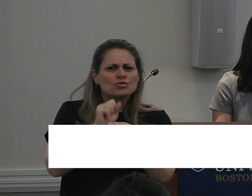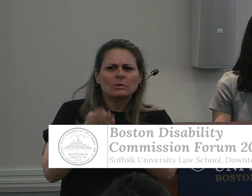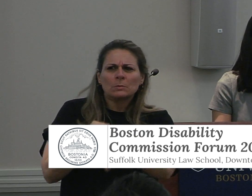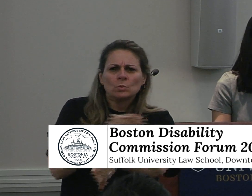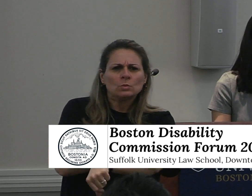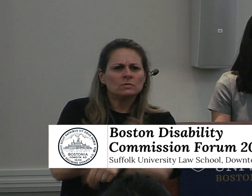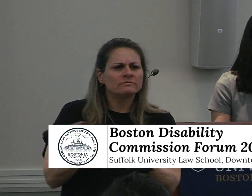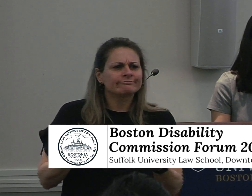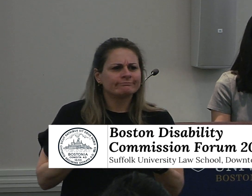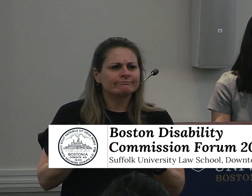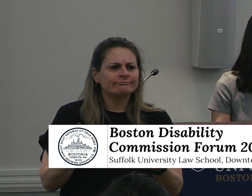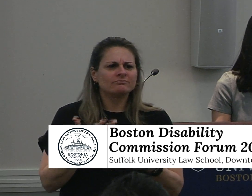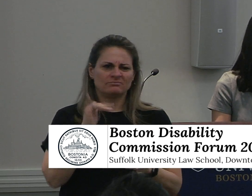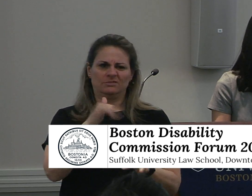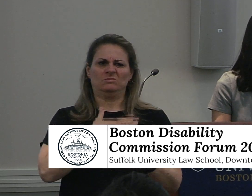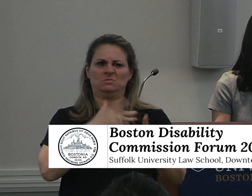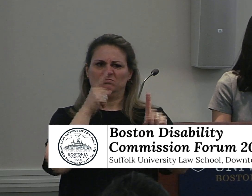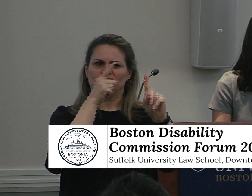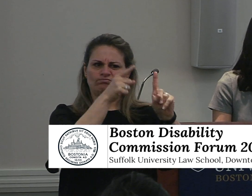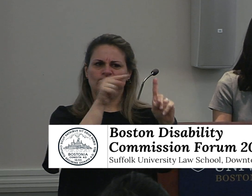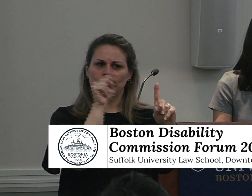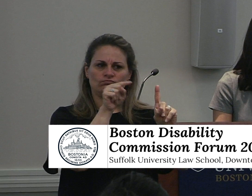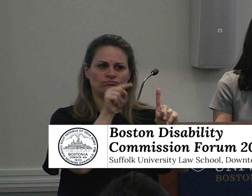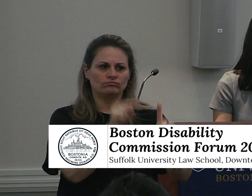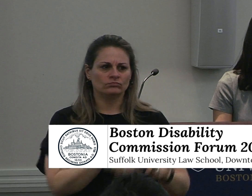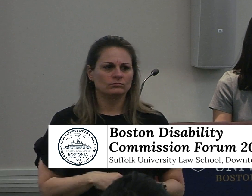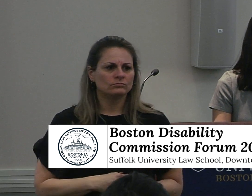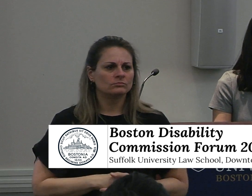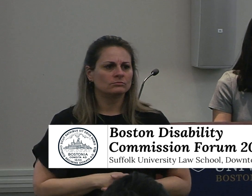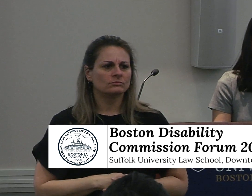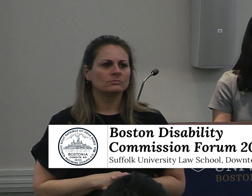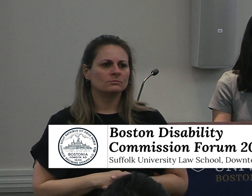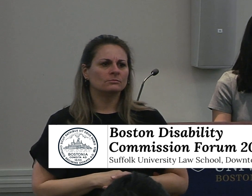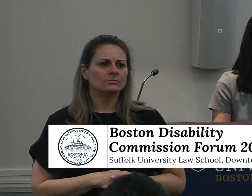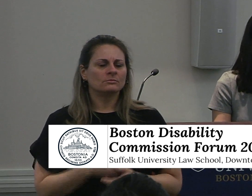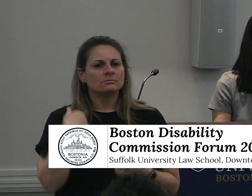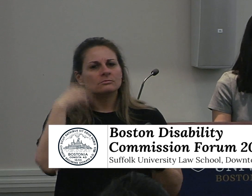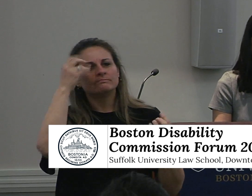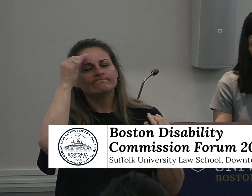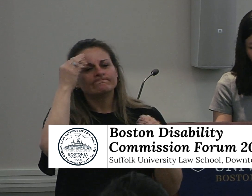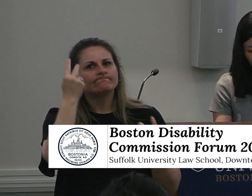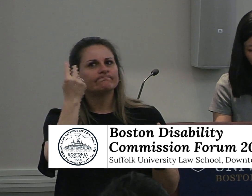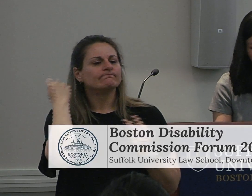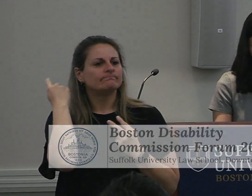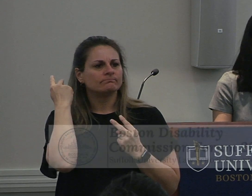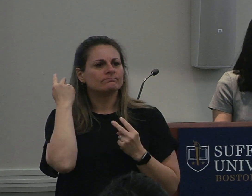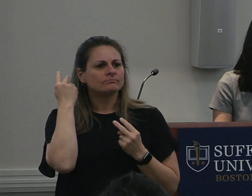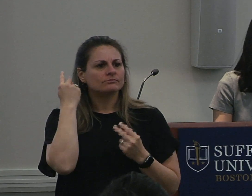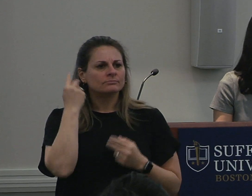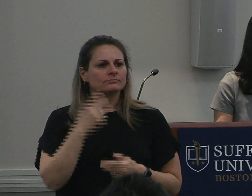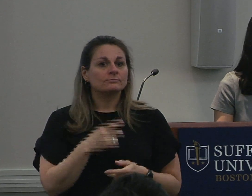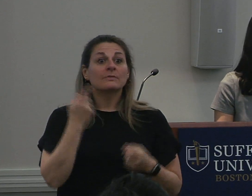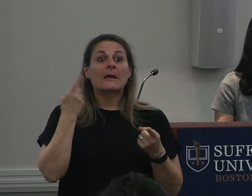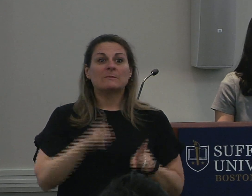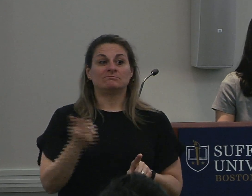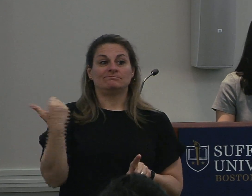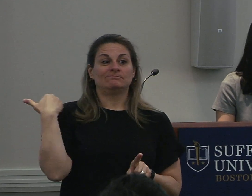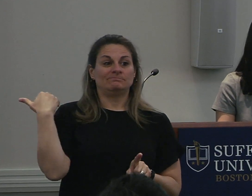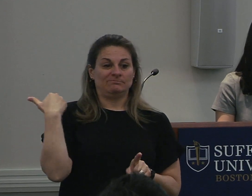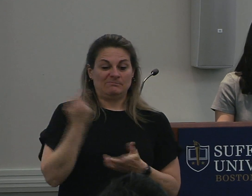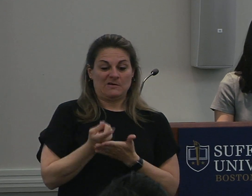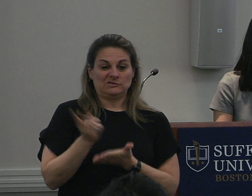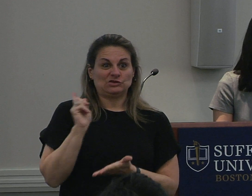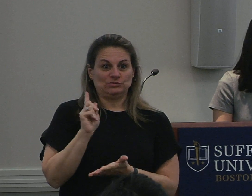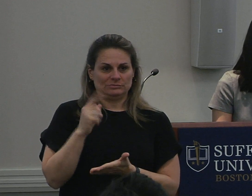little bit on a really great visit that I was able to have last week with the commissioner and her team at the Boston Center for